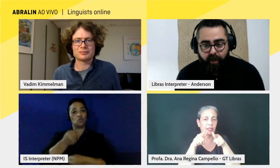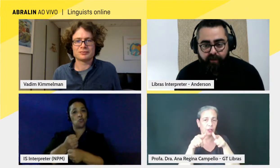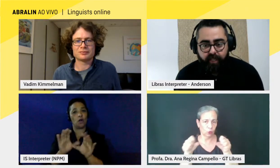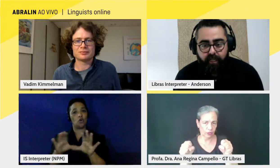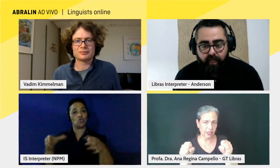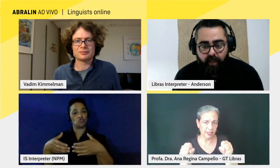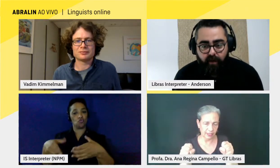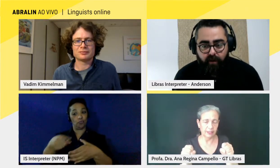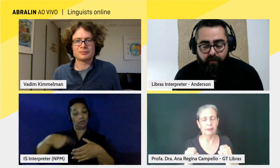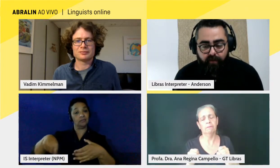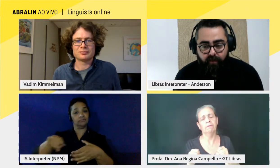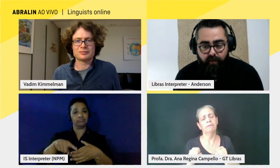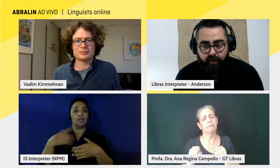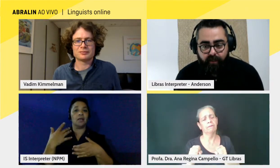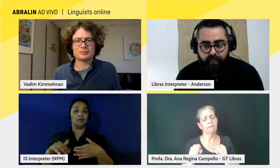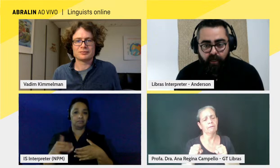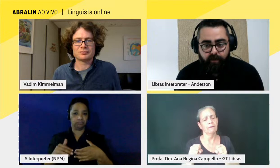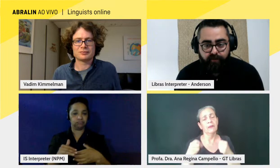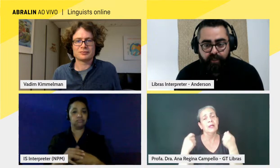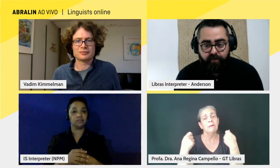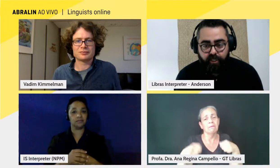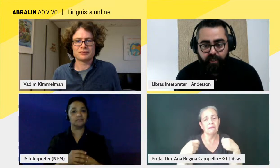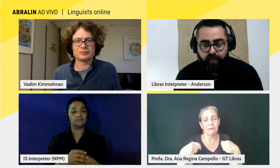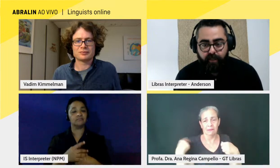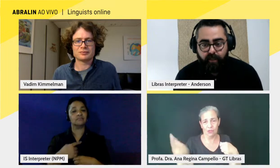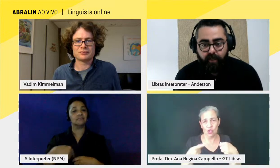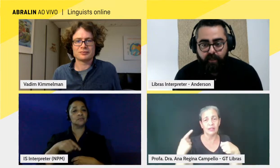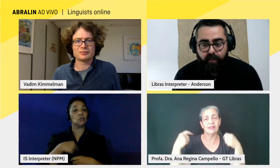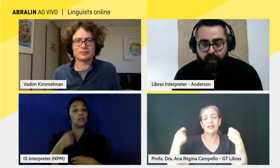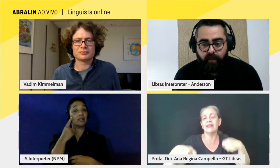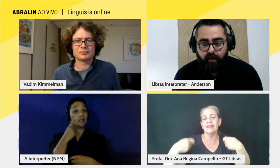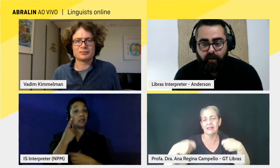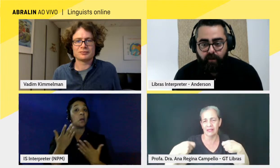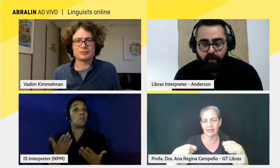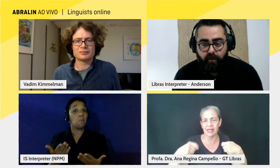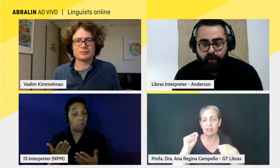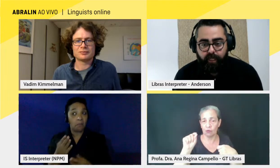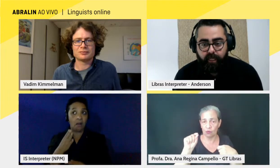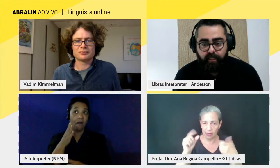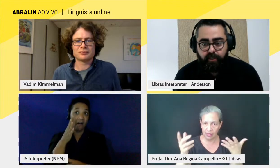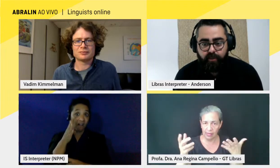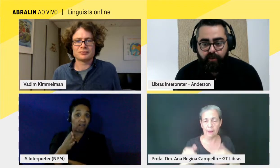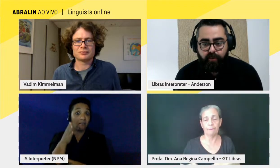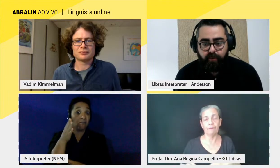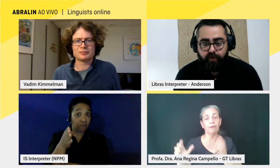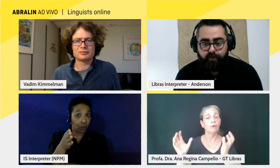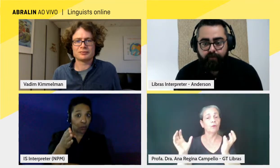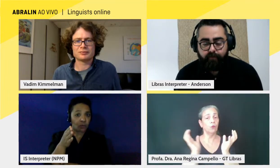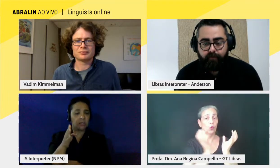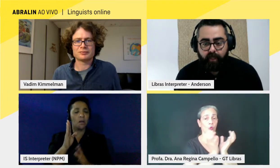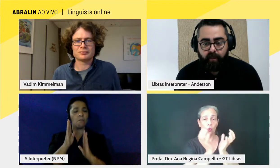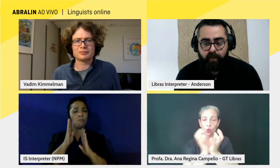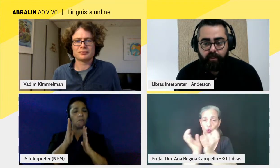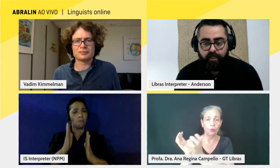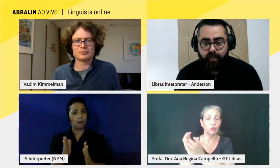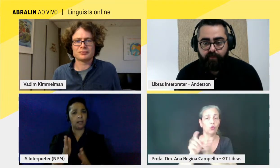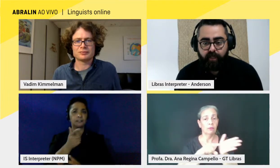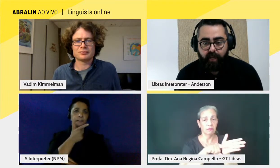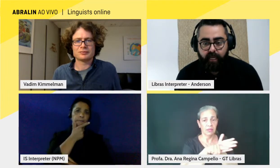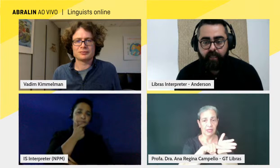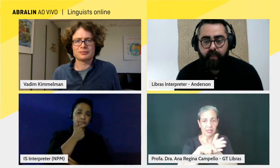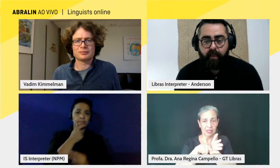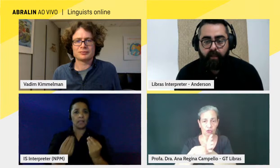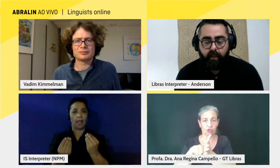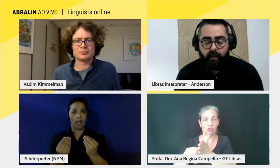we are thinking on that on the future, we need to do